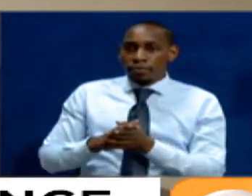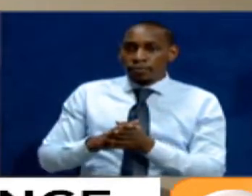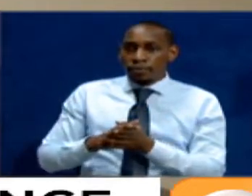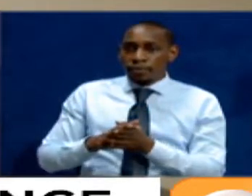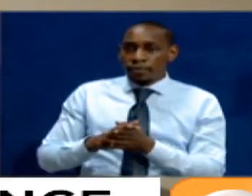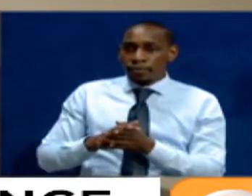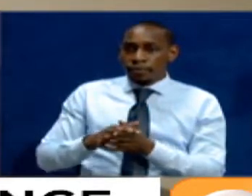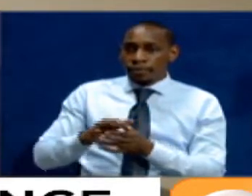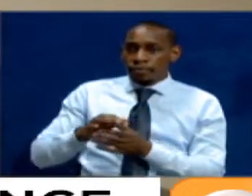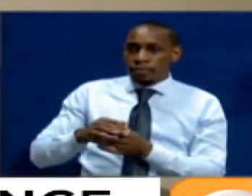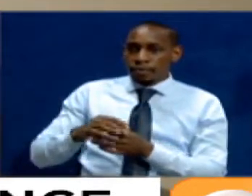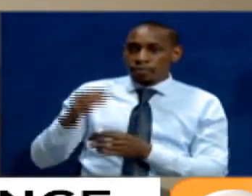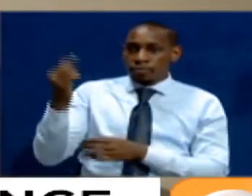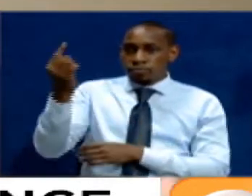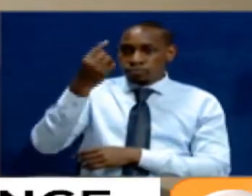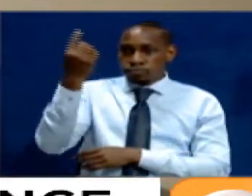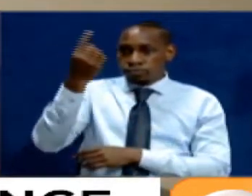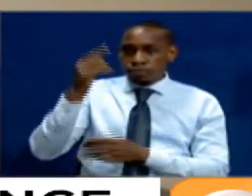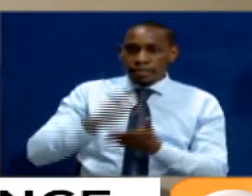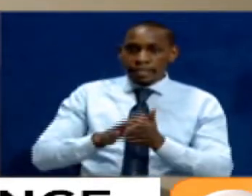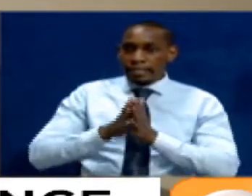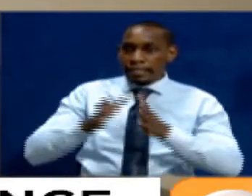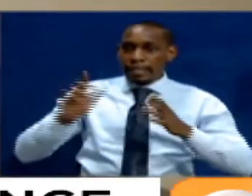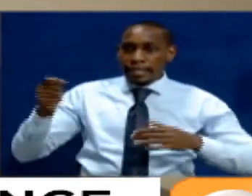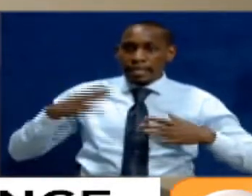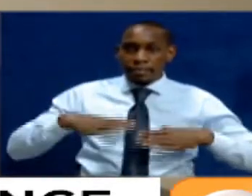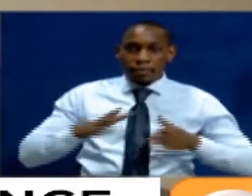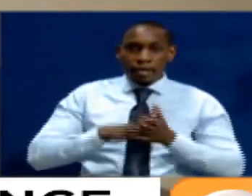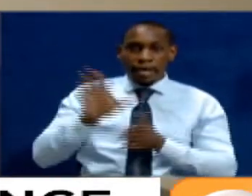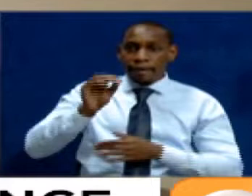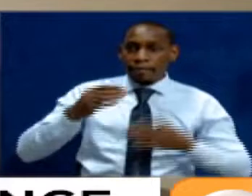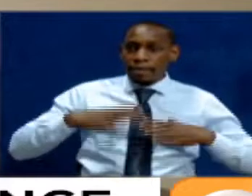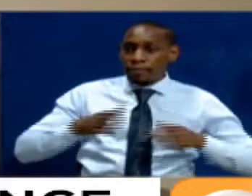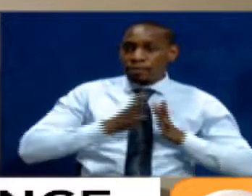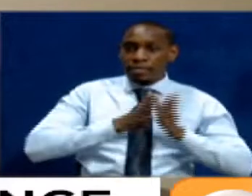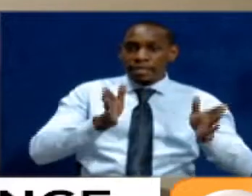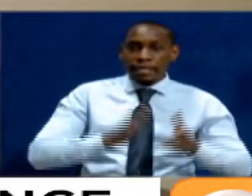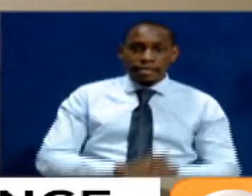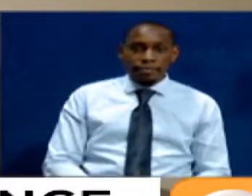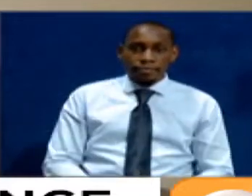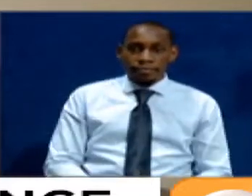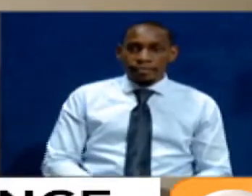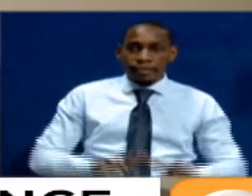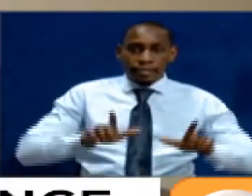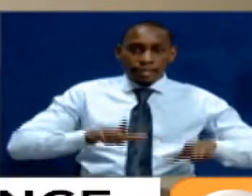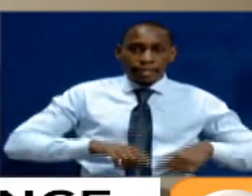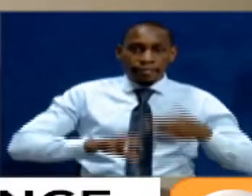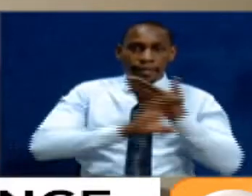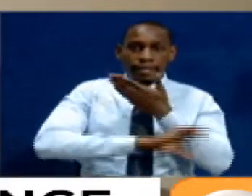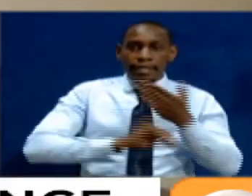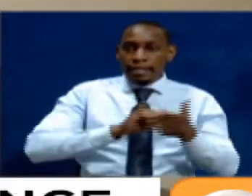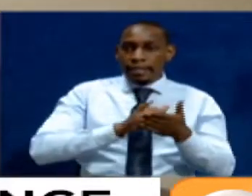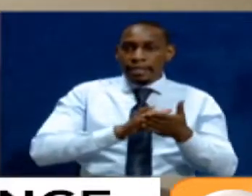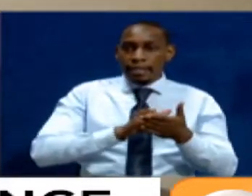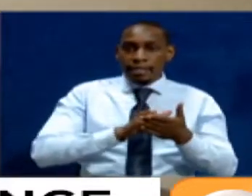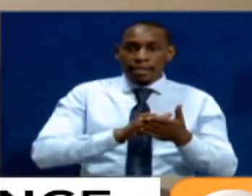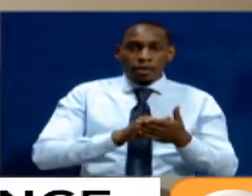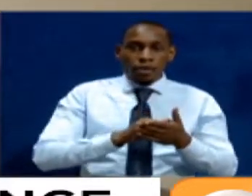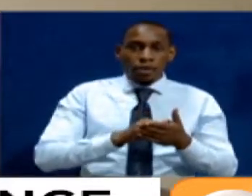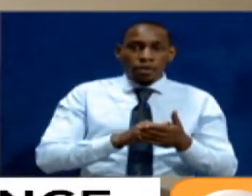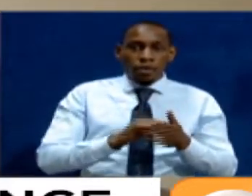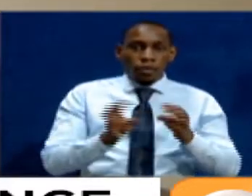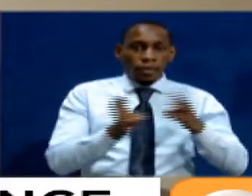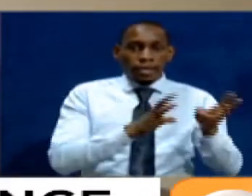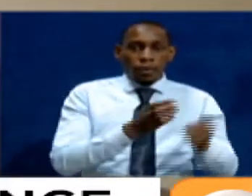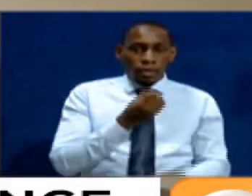conditioning, and therefore, generally, Kenyans and Africans in general live in a country countries that are warm, therefore